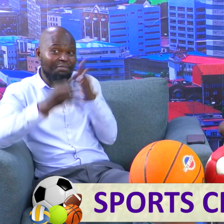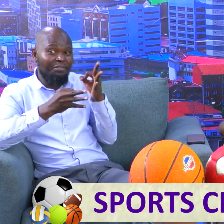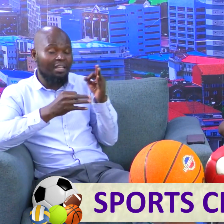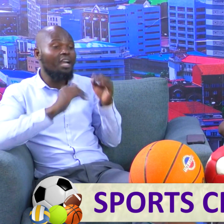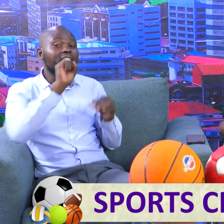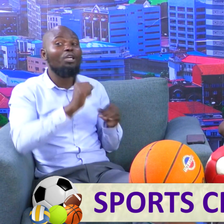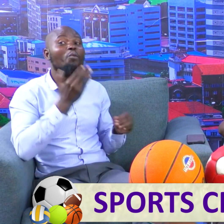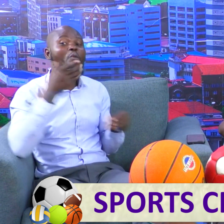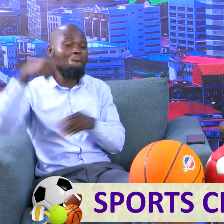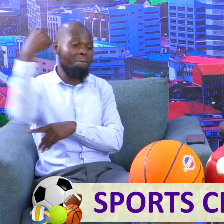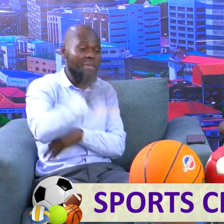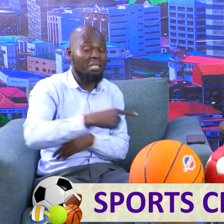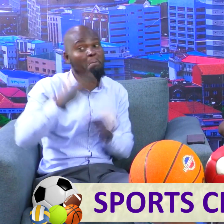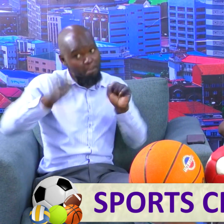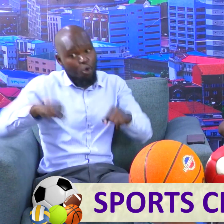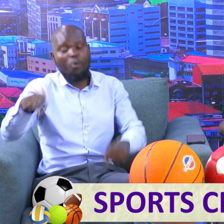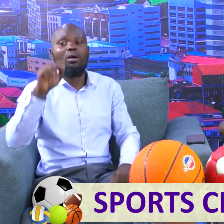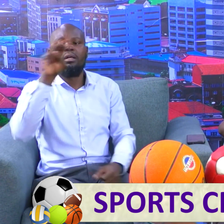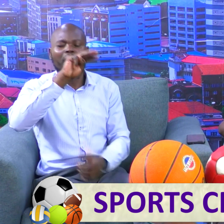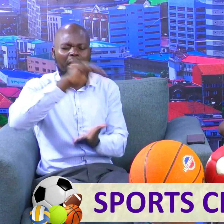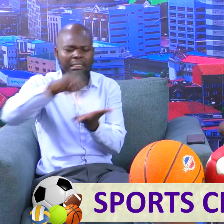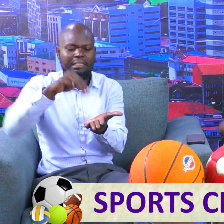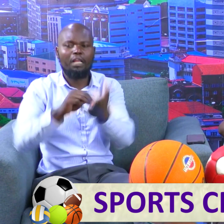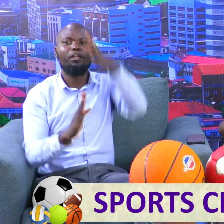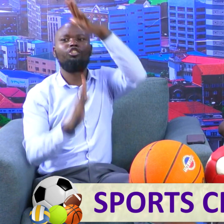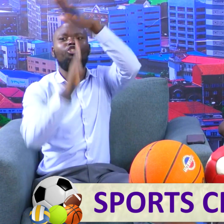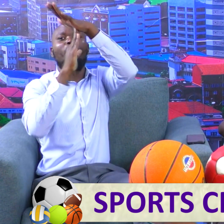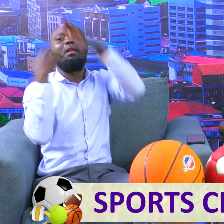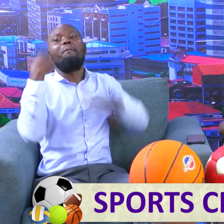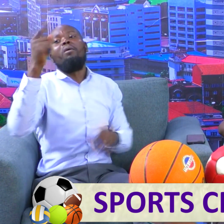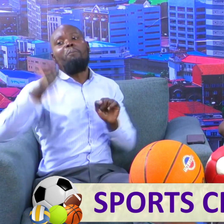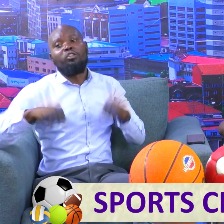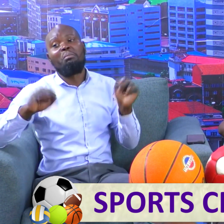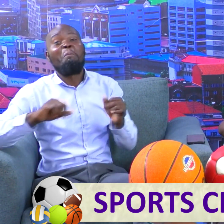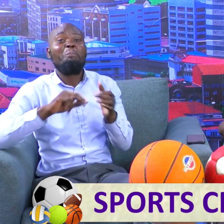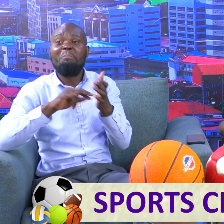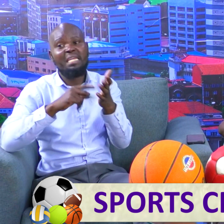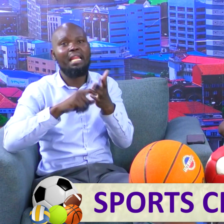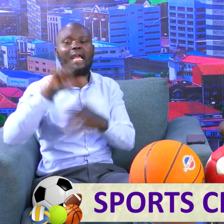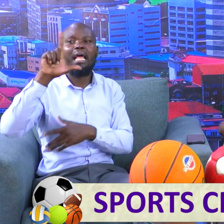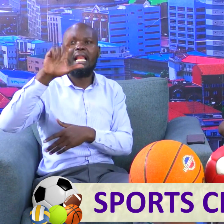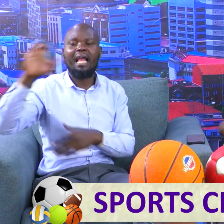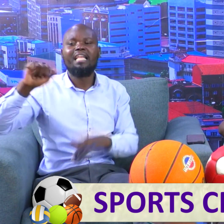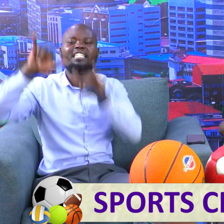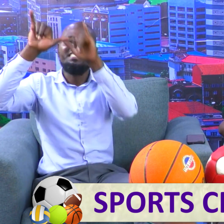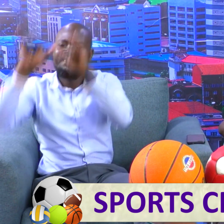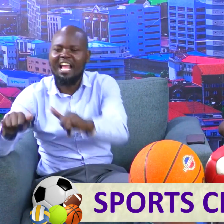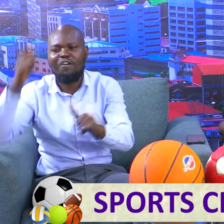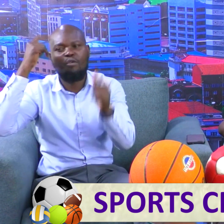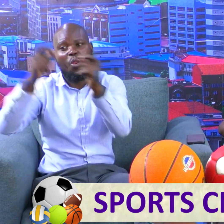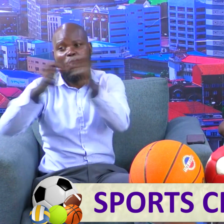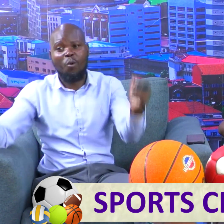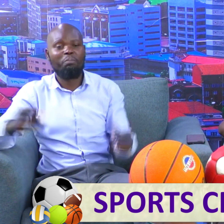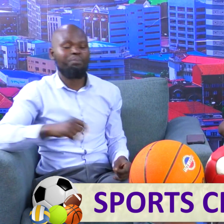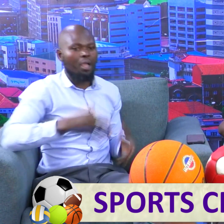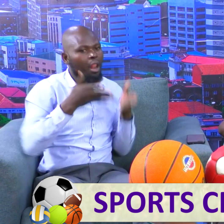So, for example, when it comes to Manchester United, we feel like sometimes there was a problem with the midfield, but when the coach